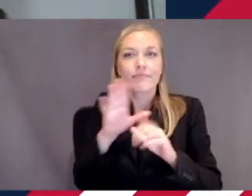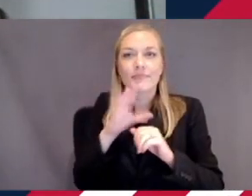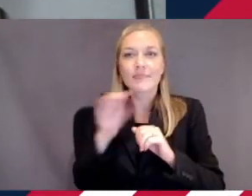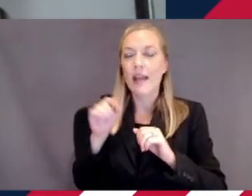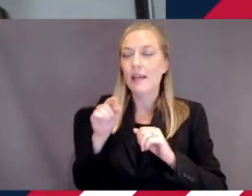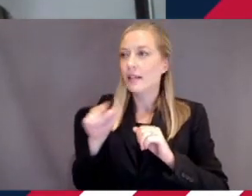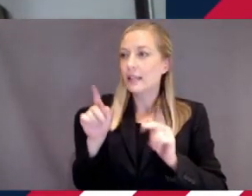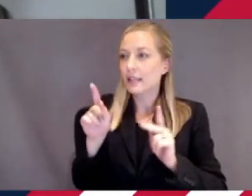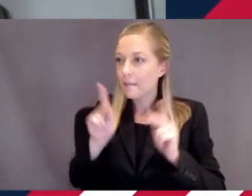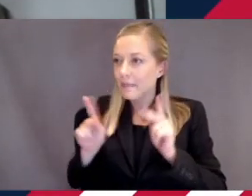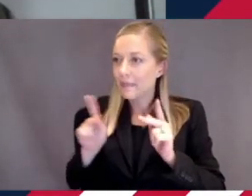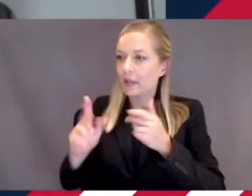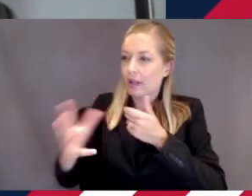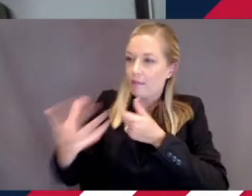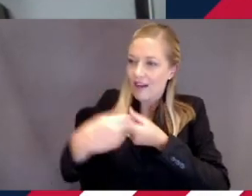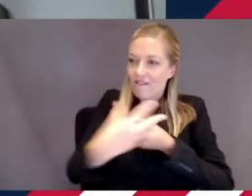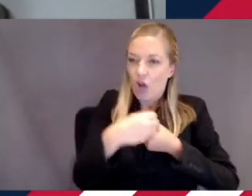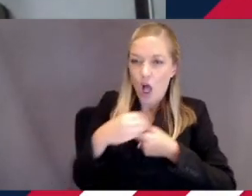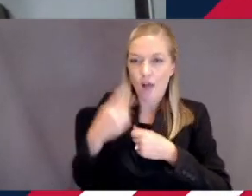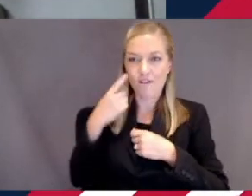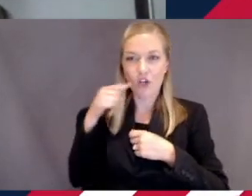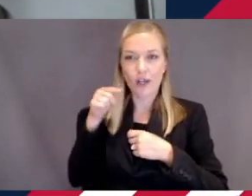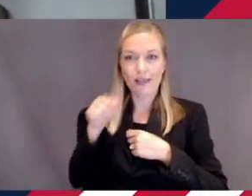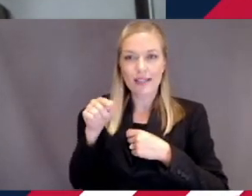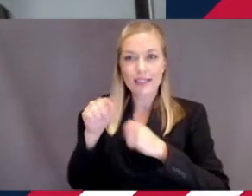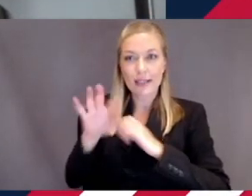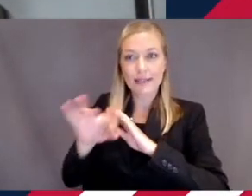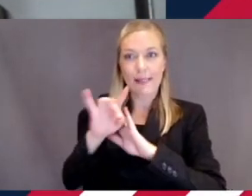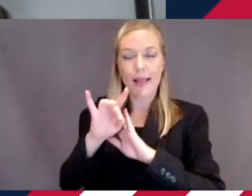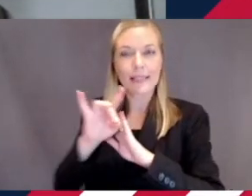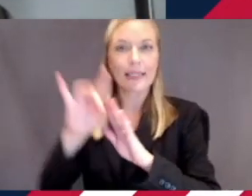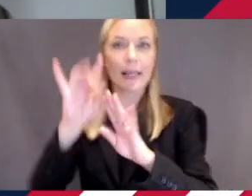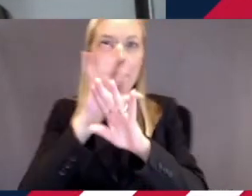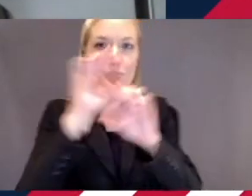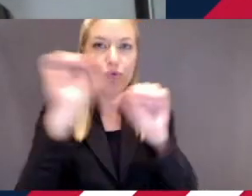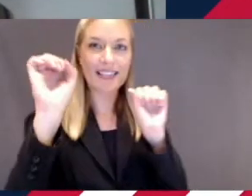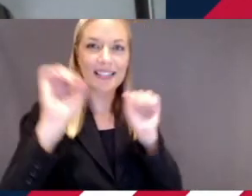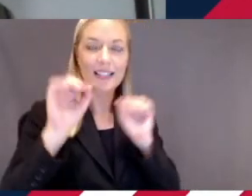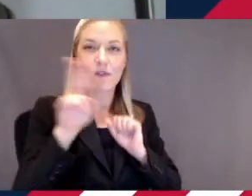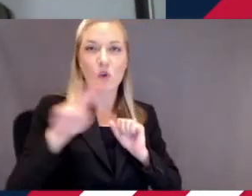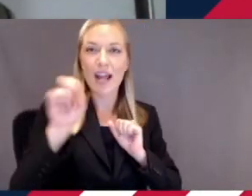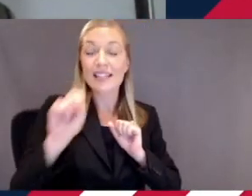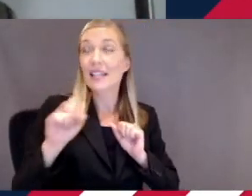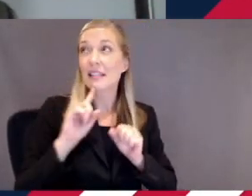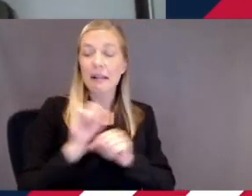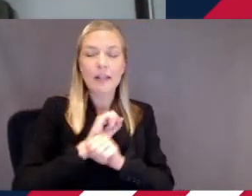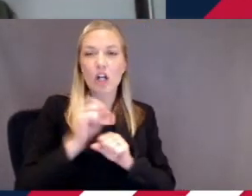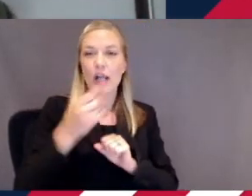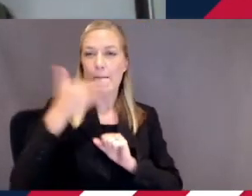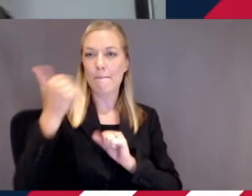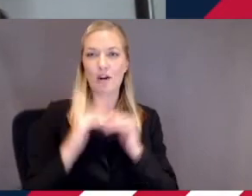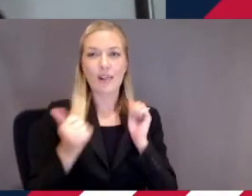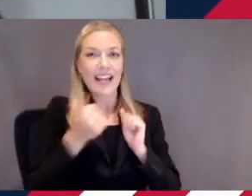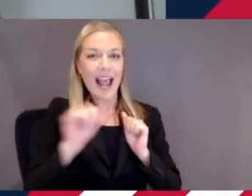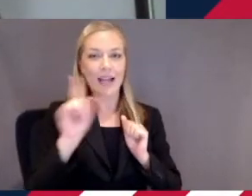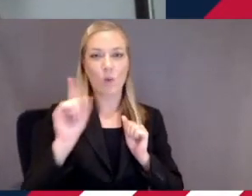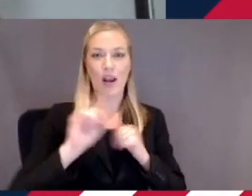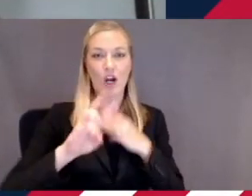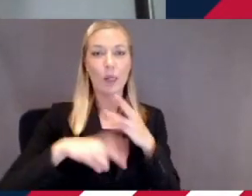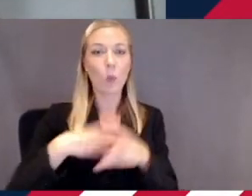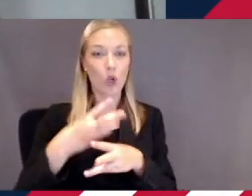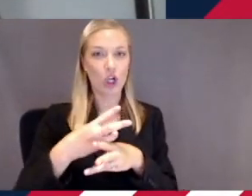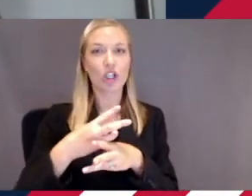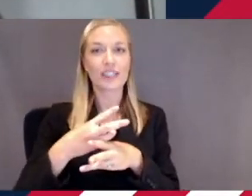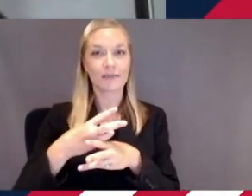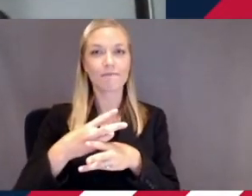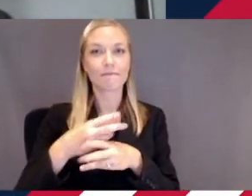United States literally is better than almost anywhere in the world. No one is better in terms of full participation.